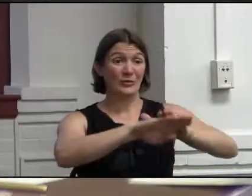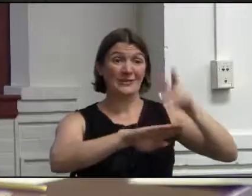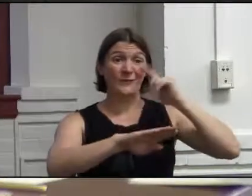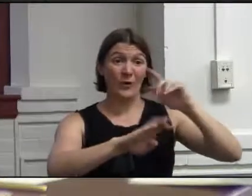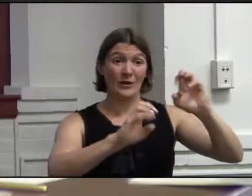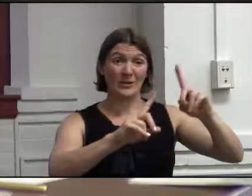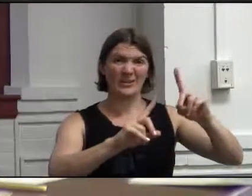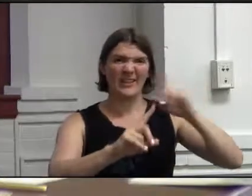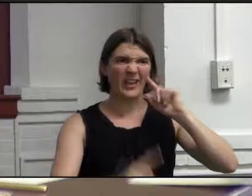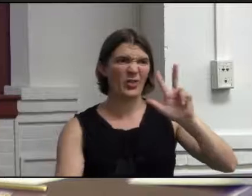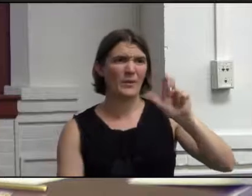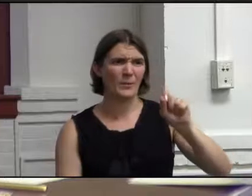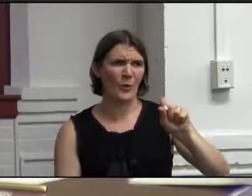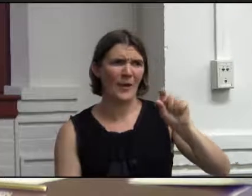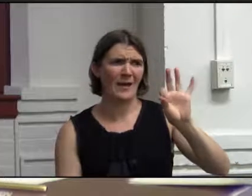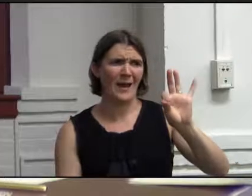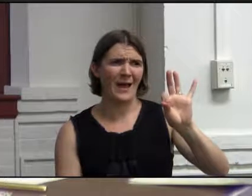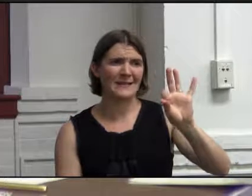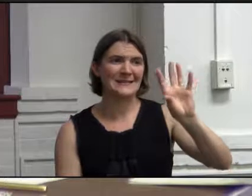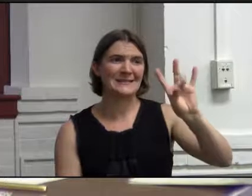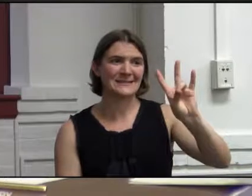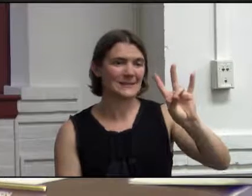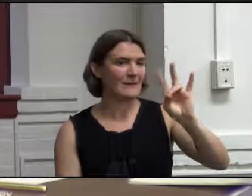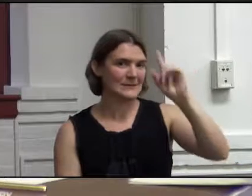is 3.97 cents.